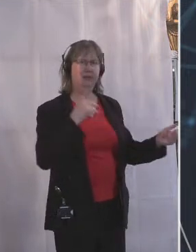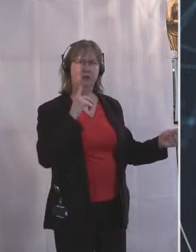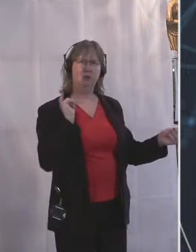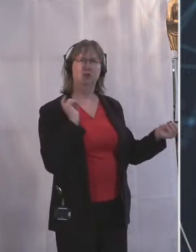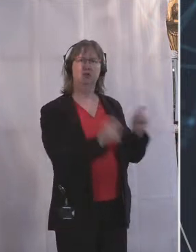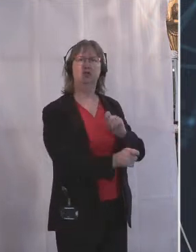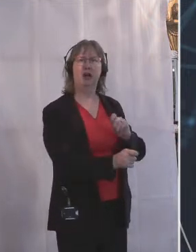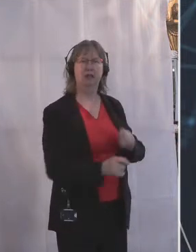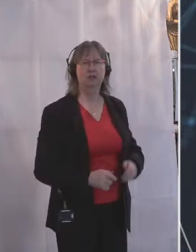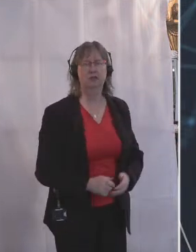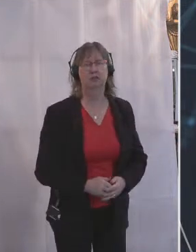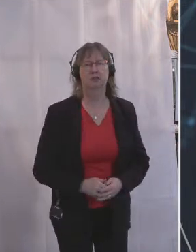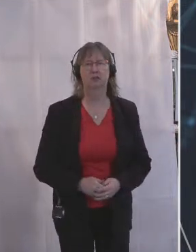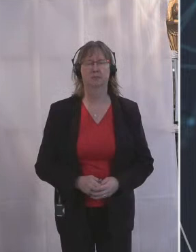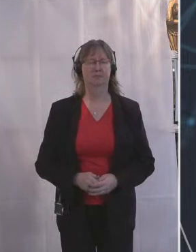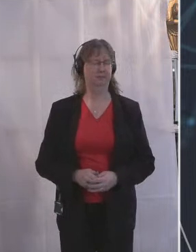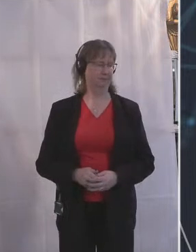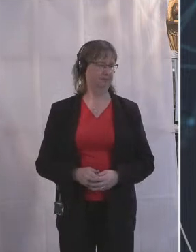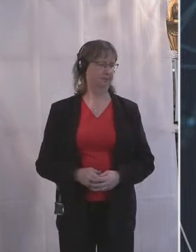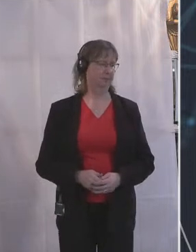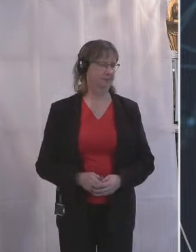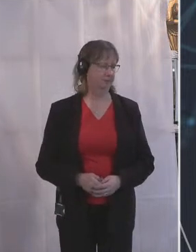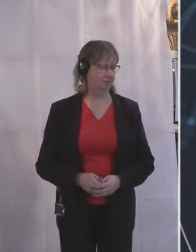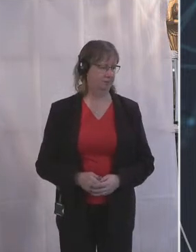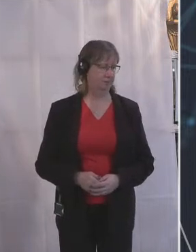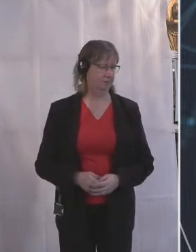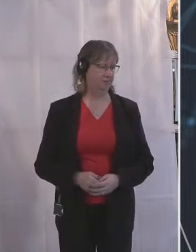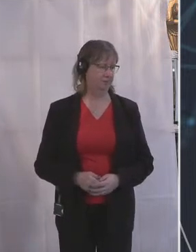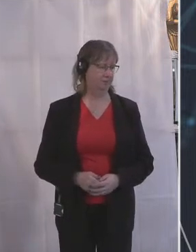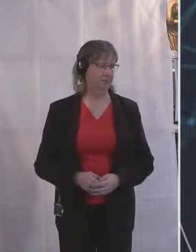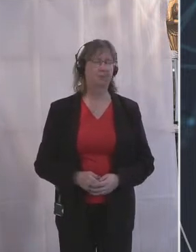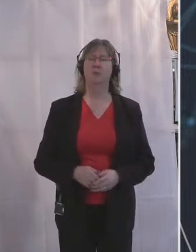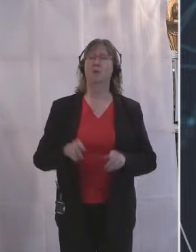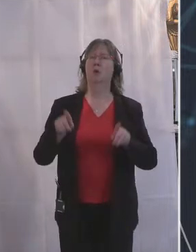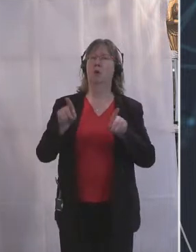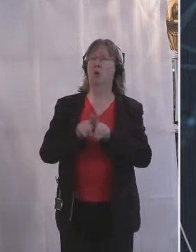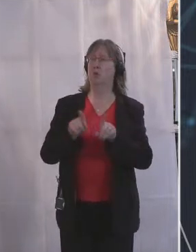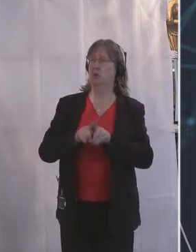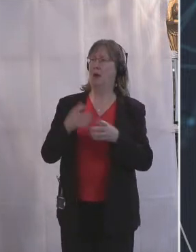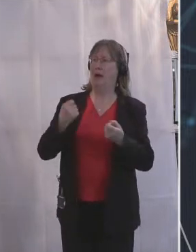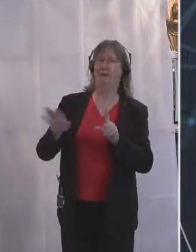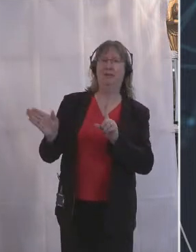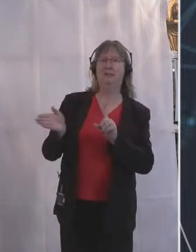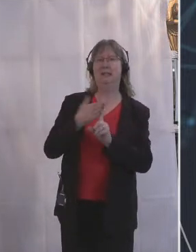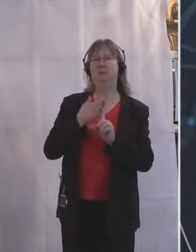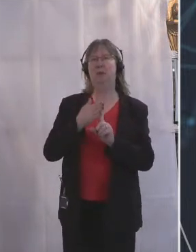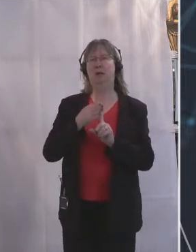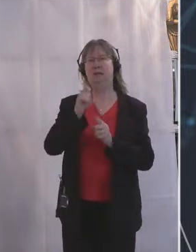disability and reduce the stigma. And